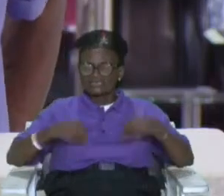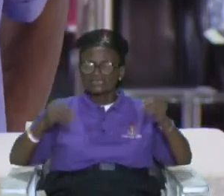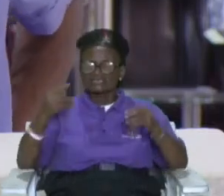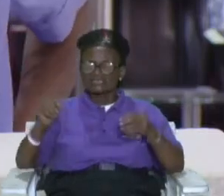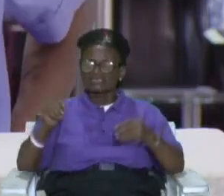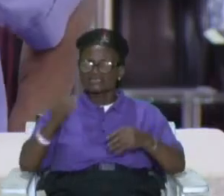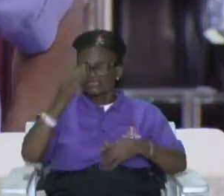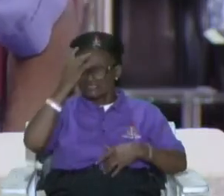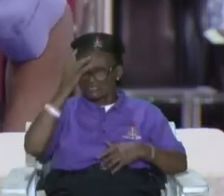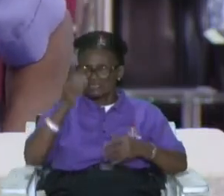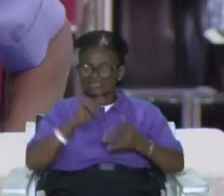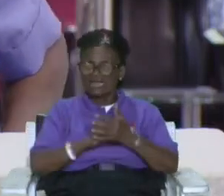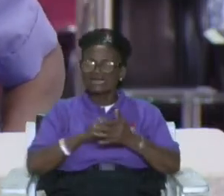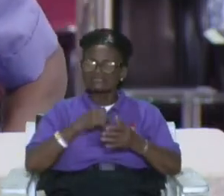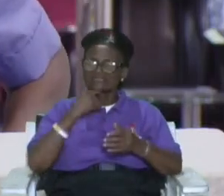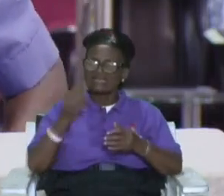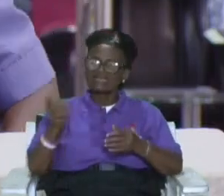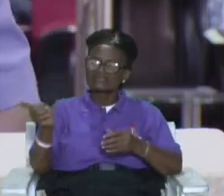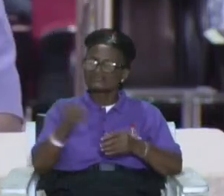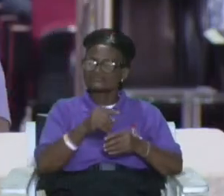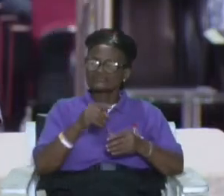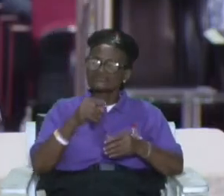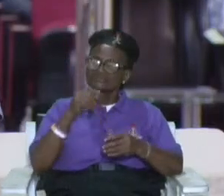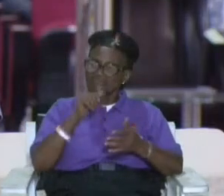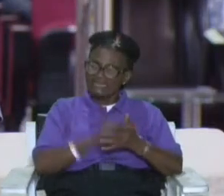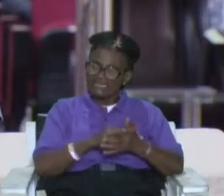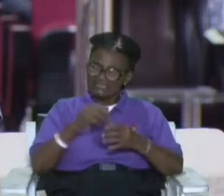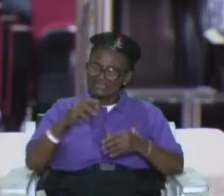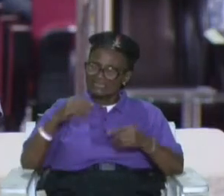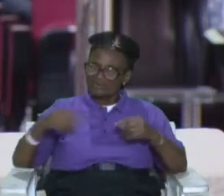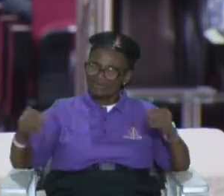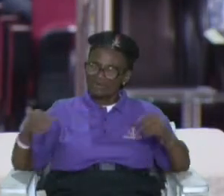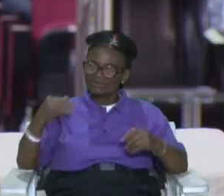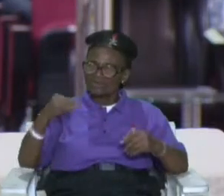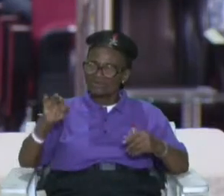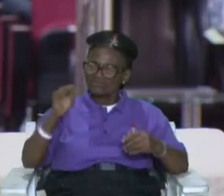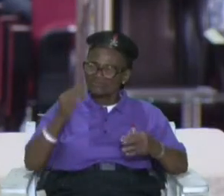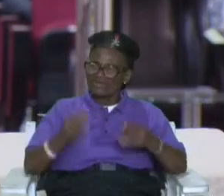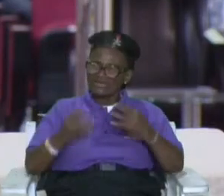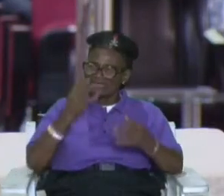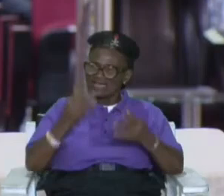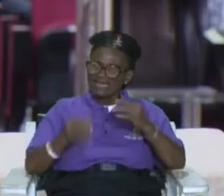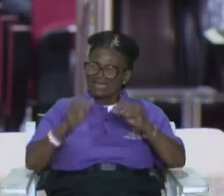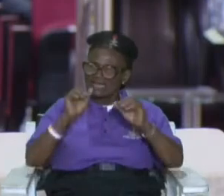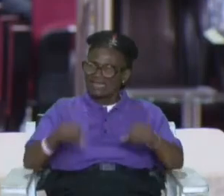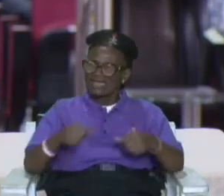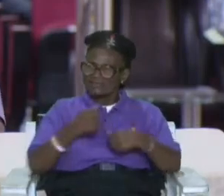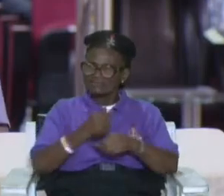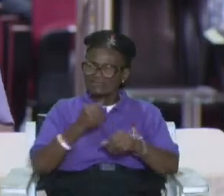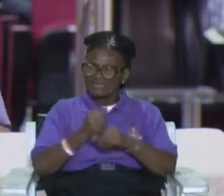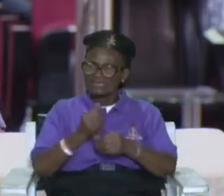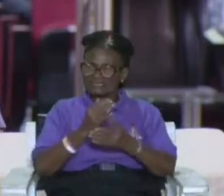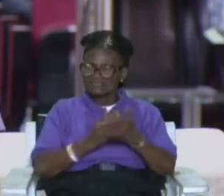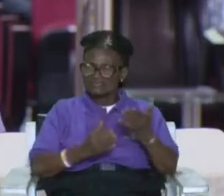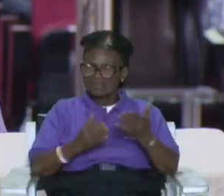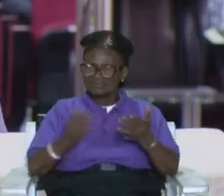the rod of fire called Jesus Christ can make something out of nothing.